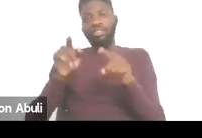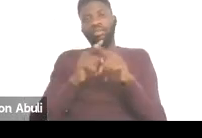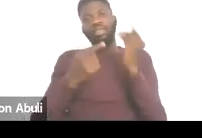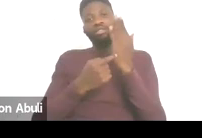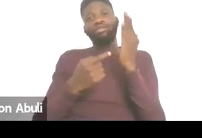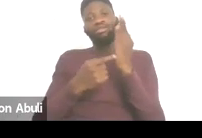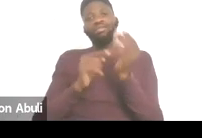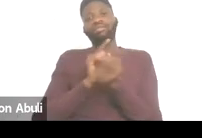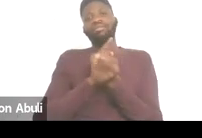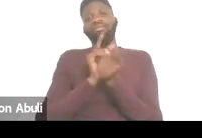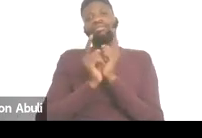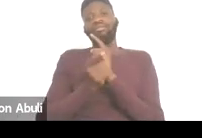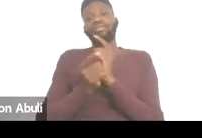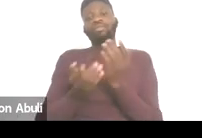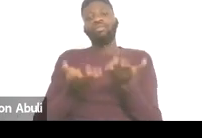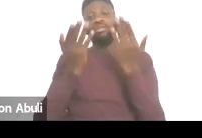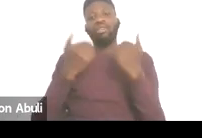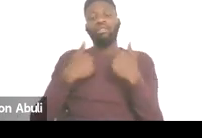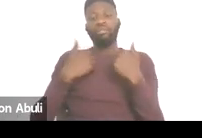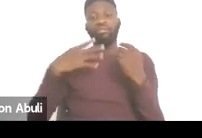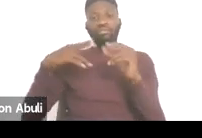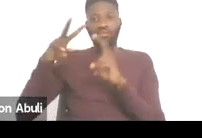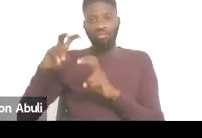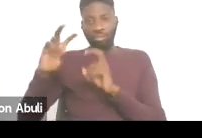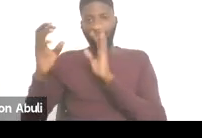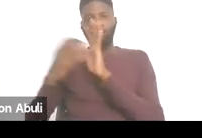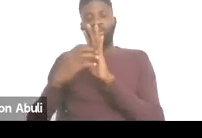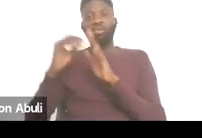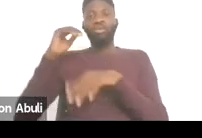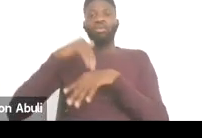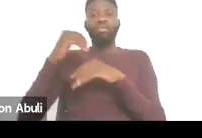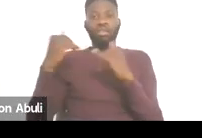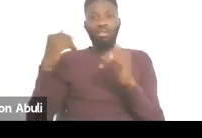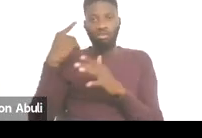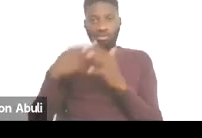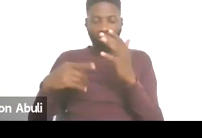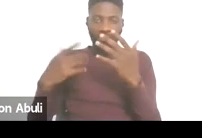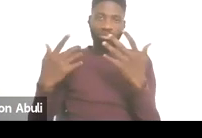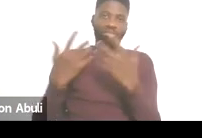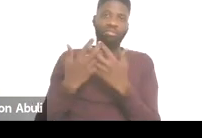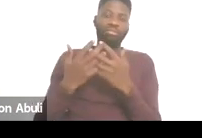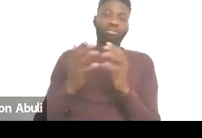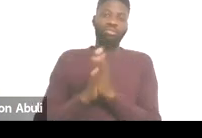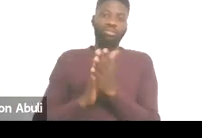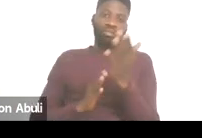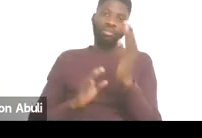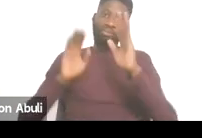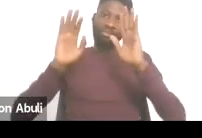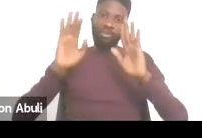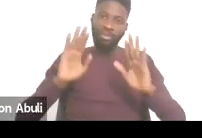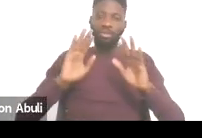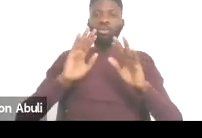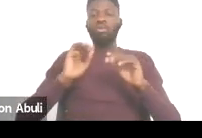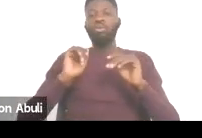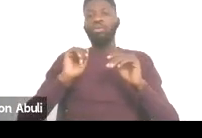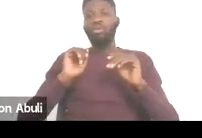back what you've posted online relates or comes back to you. So I think it's important that all those, that